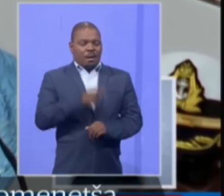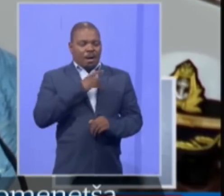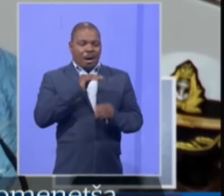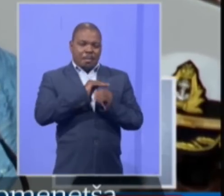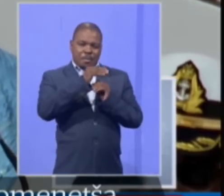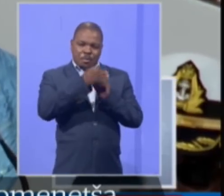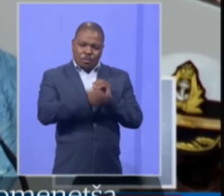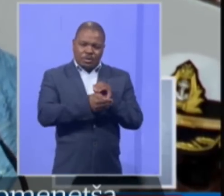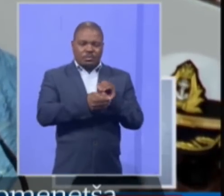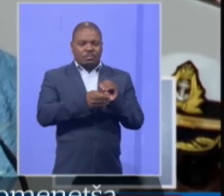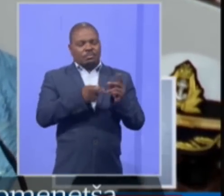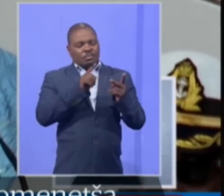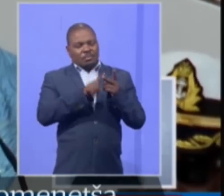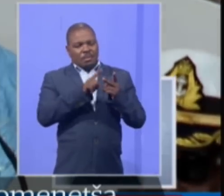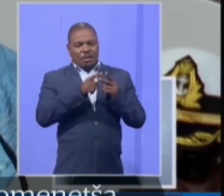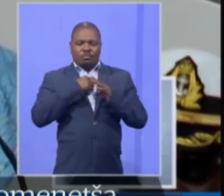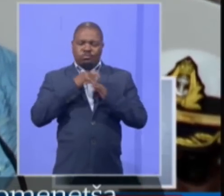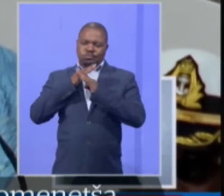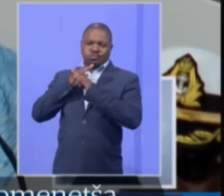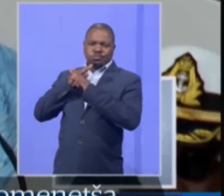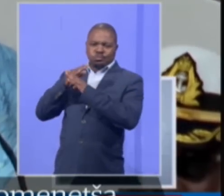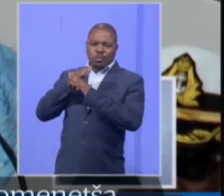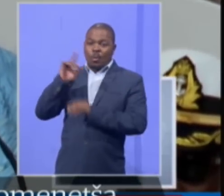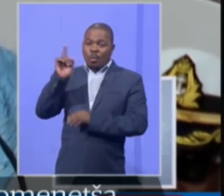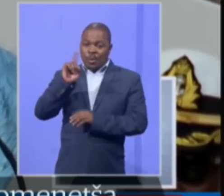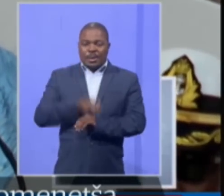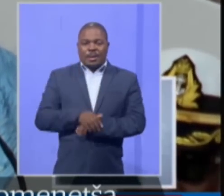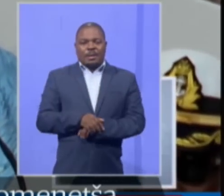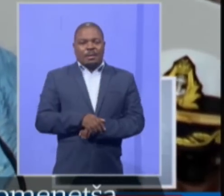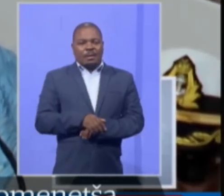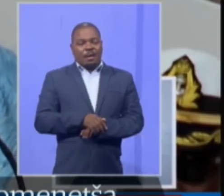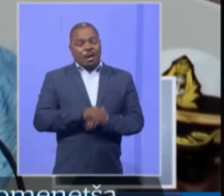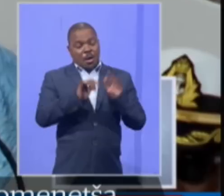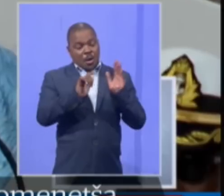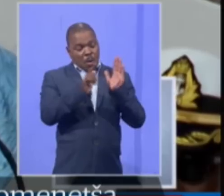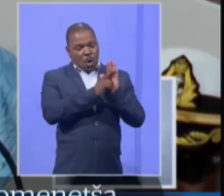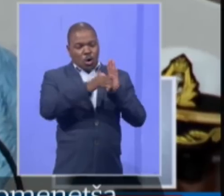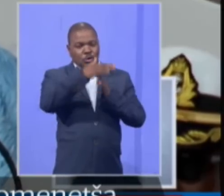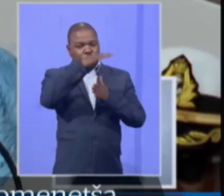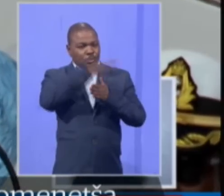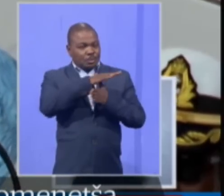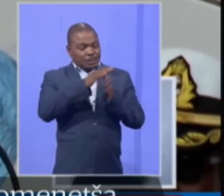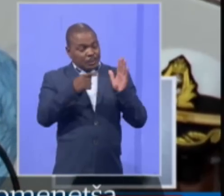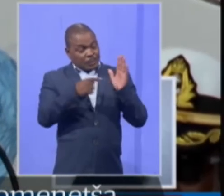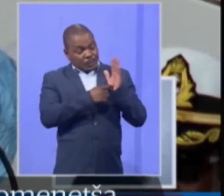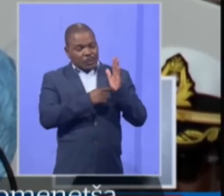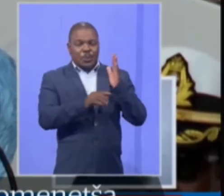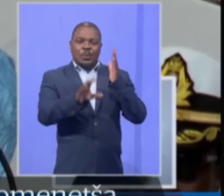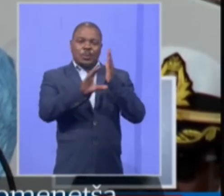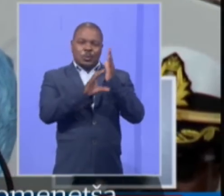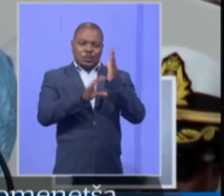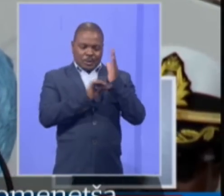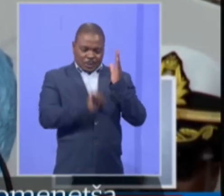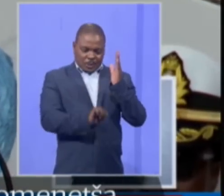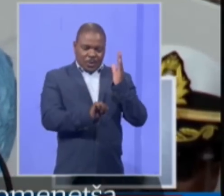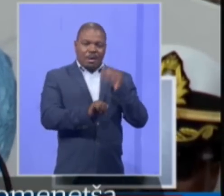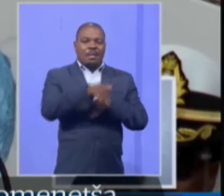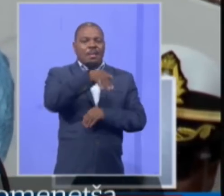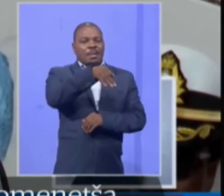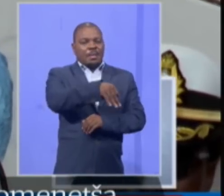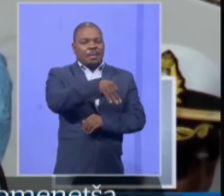protect, and defend as the supreme law the Constitution of the Republic